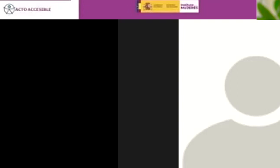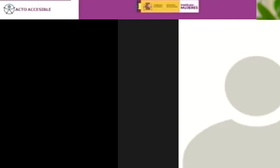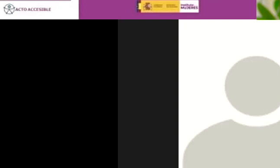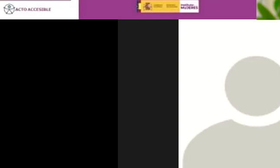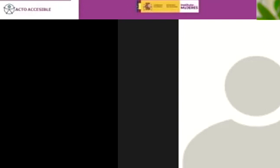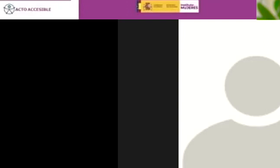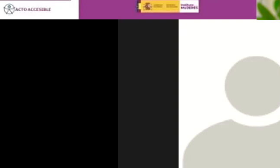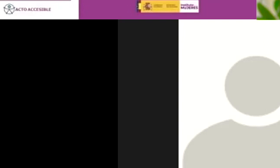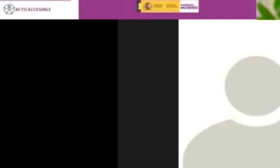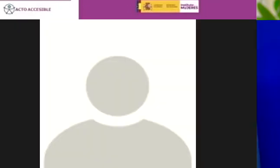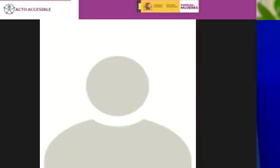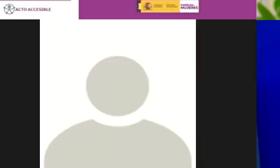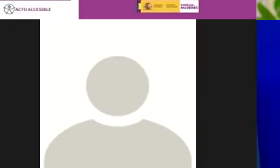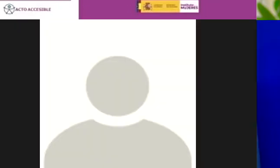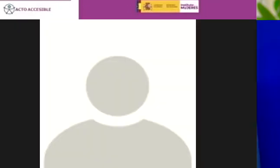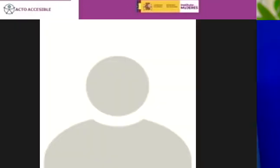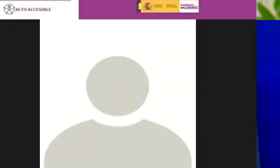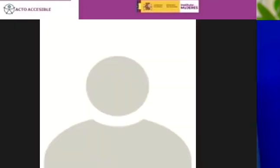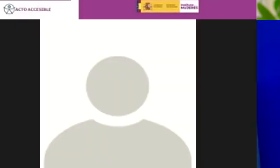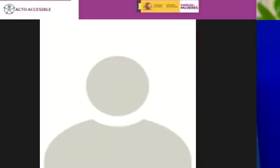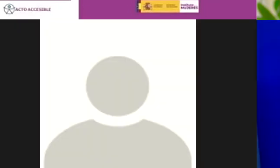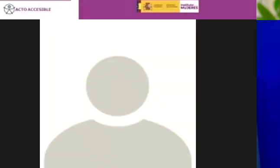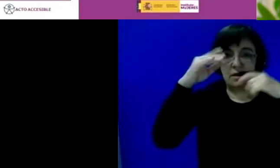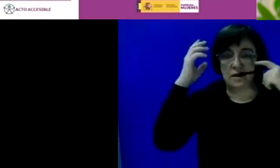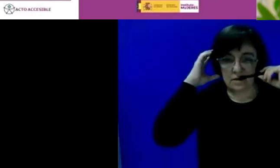thank him very much for